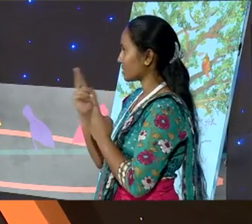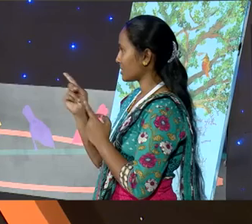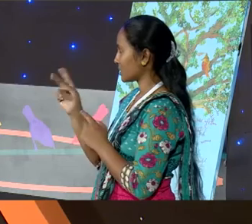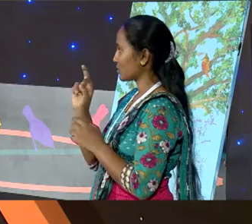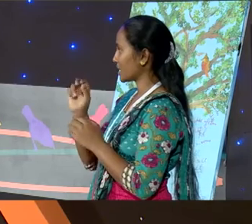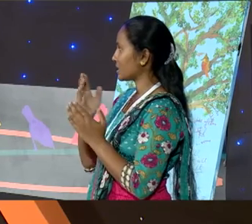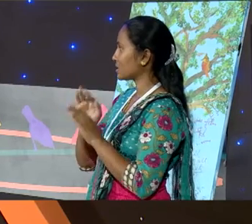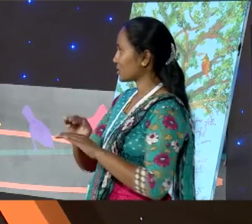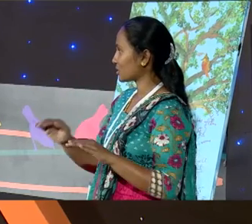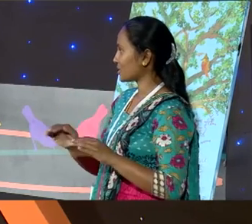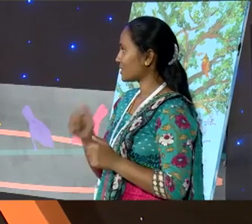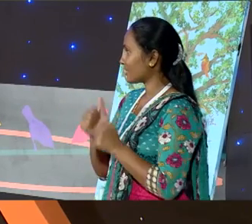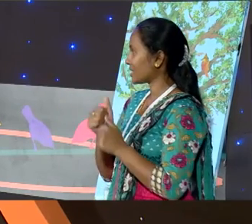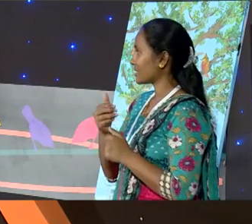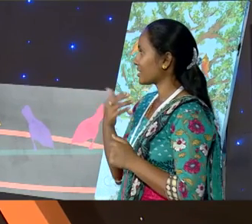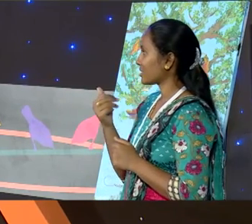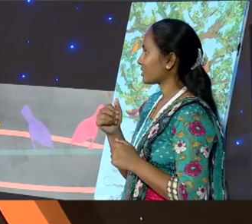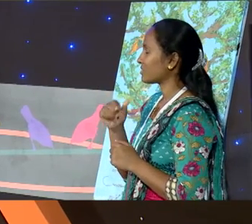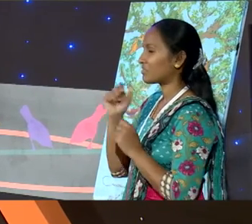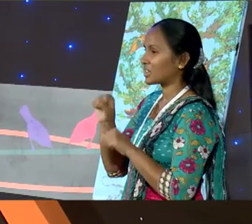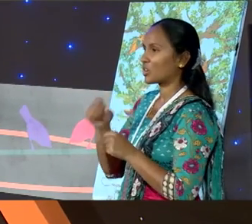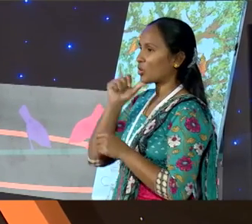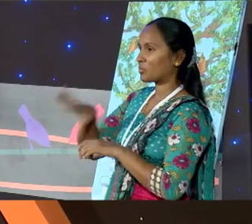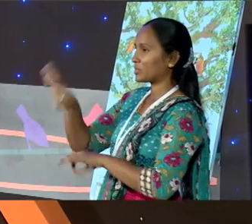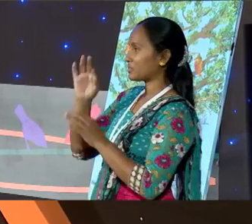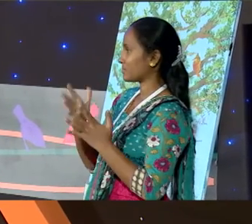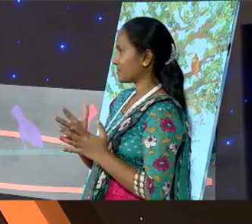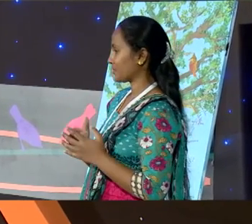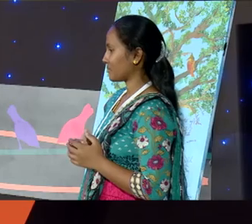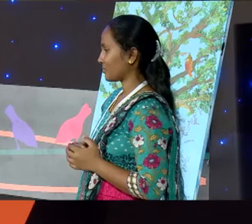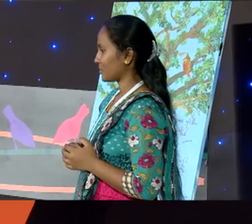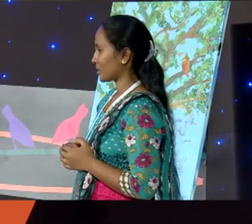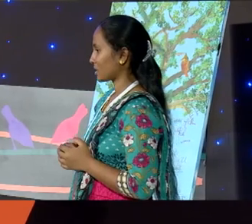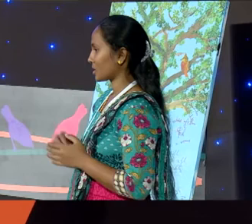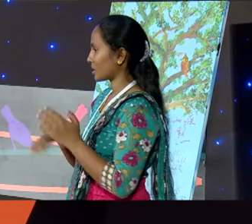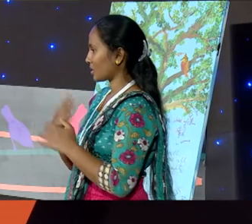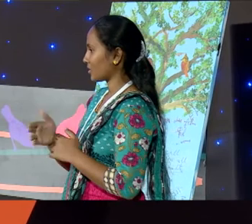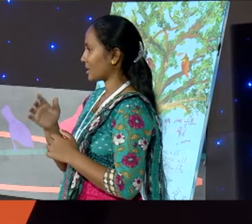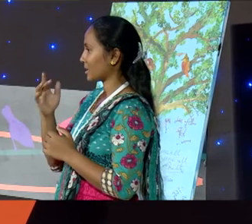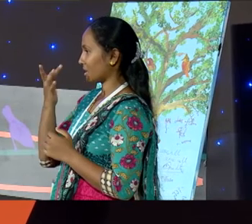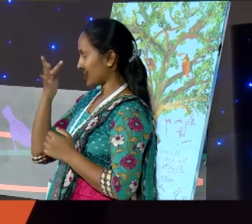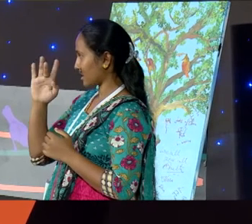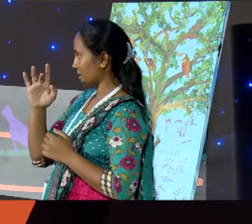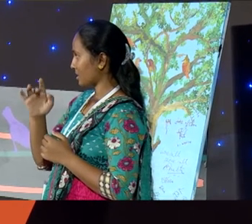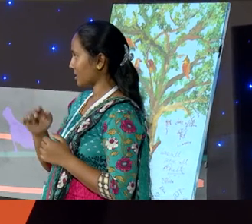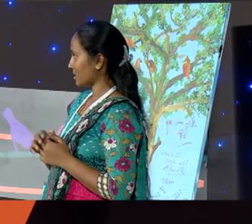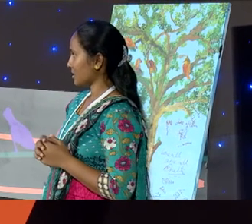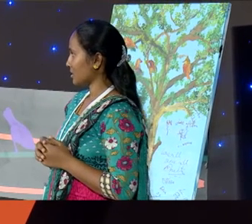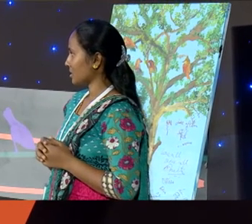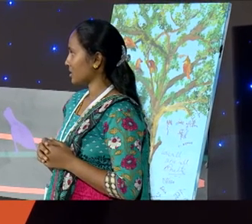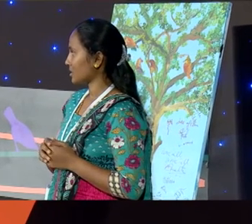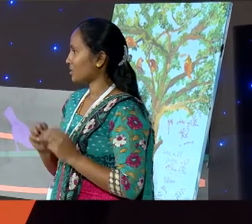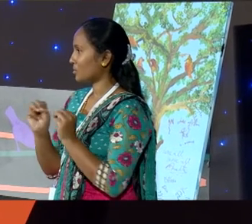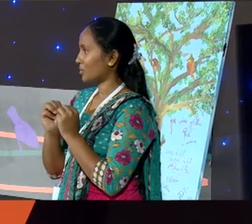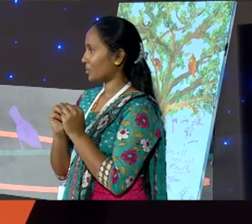schools that sent her back saying that we cannot accommodate Nipun. However, luckily for her, there was a school called St. Mary's in Bombay